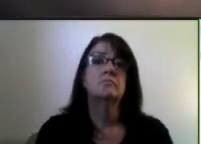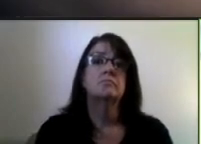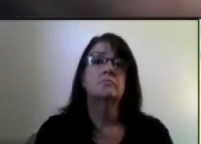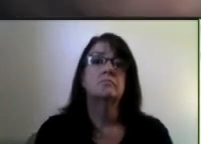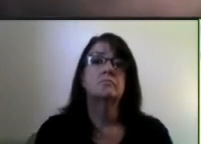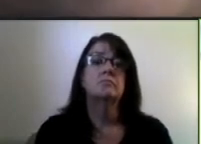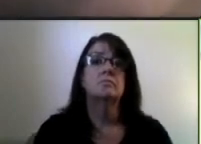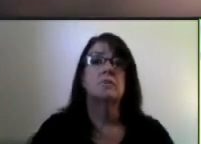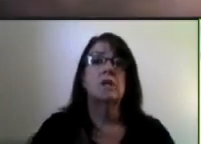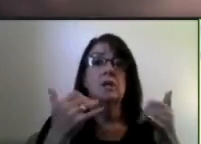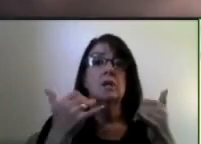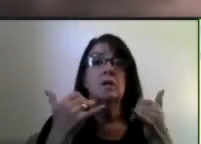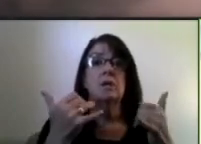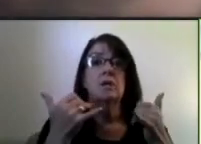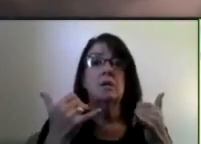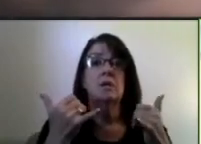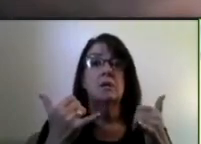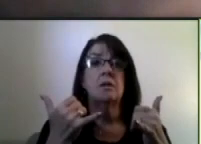Now I know.